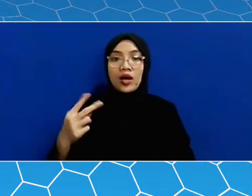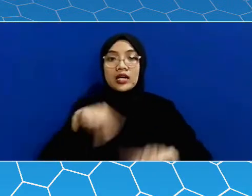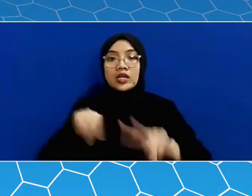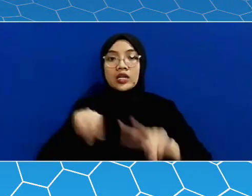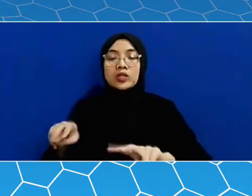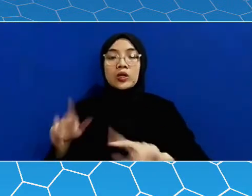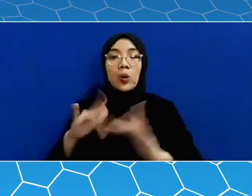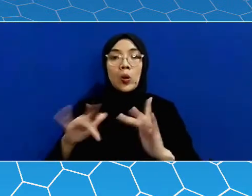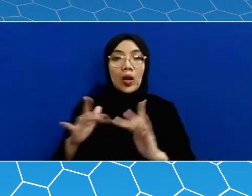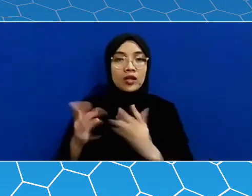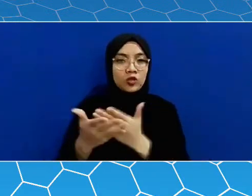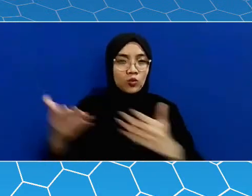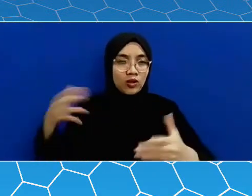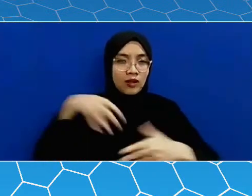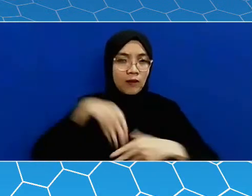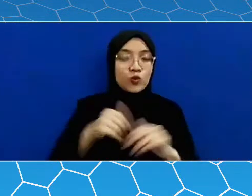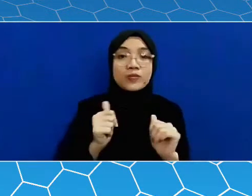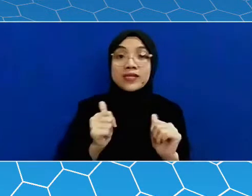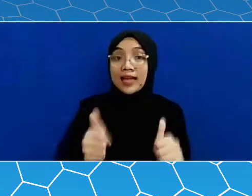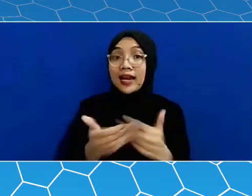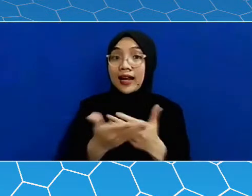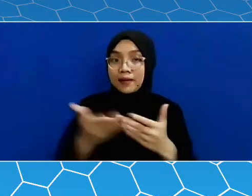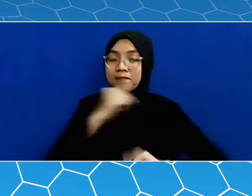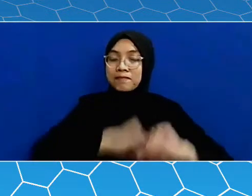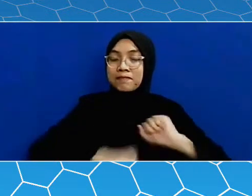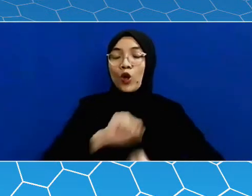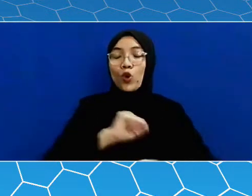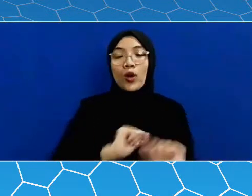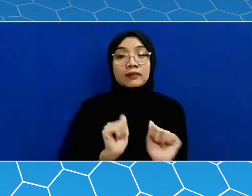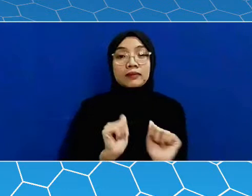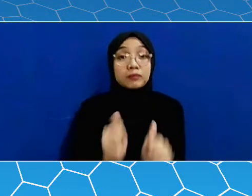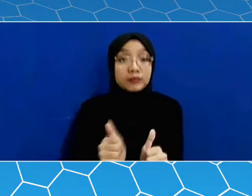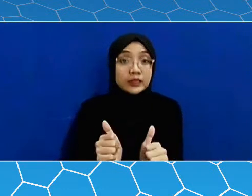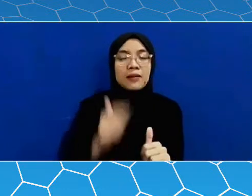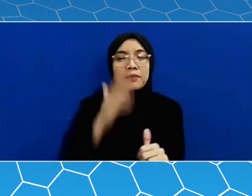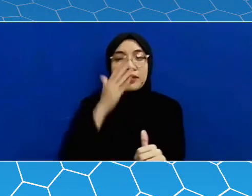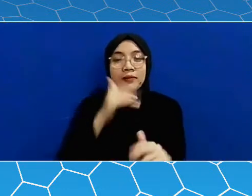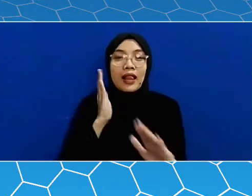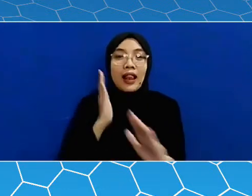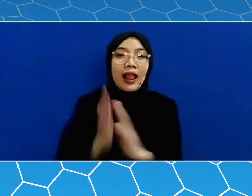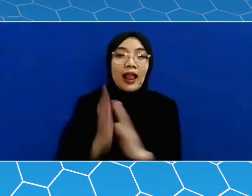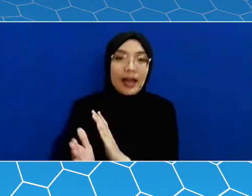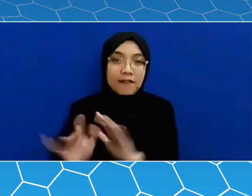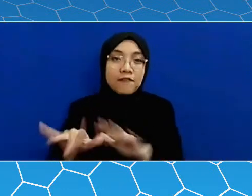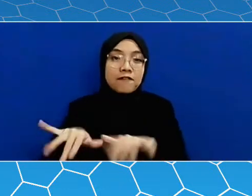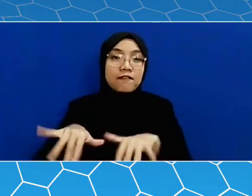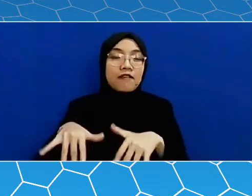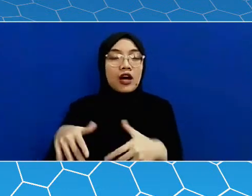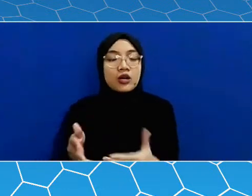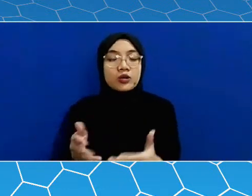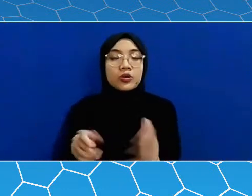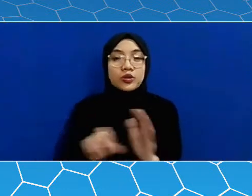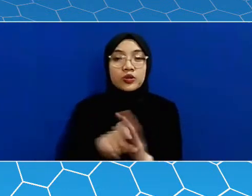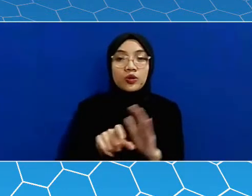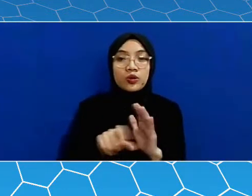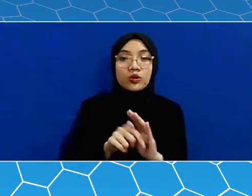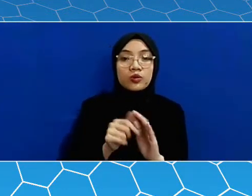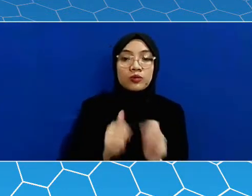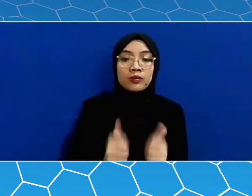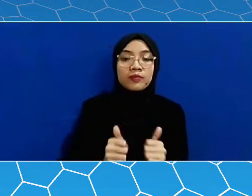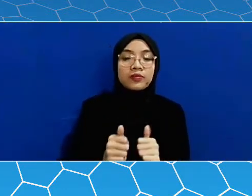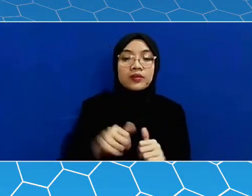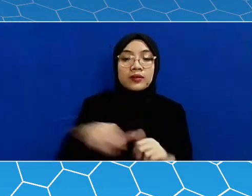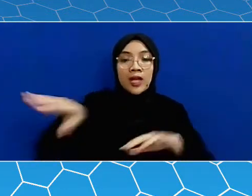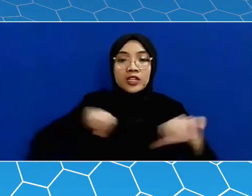we will do things like live Facebook streaming to bring people through, as well as getting them to complete